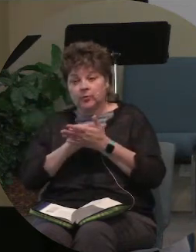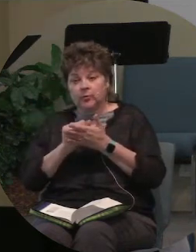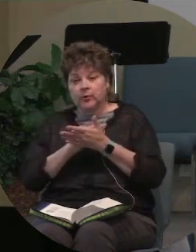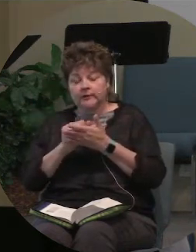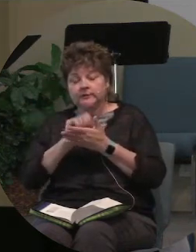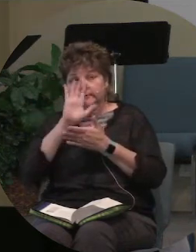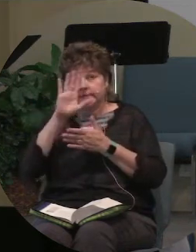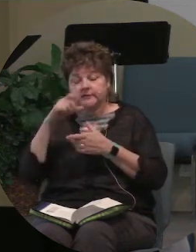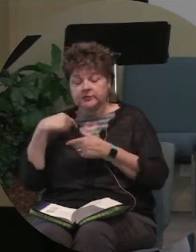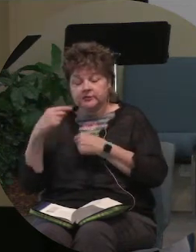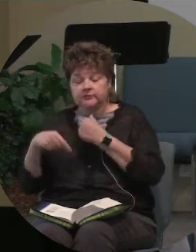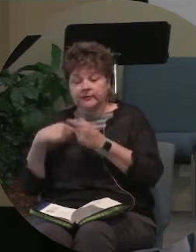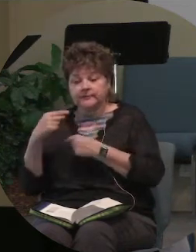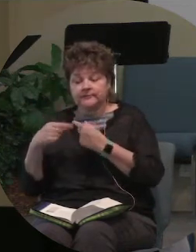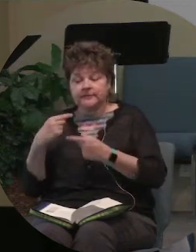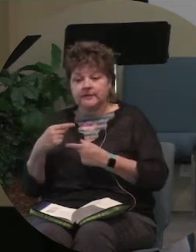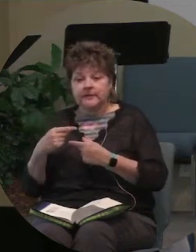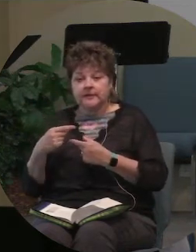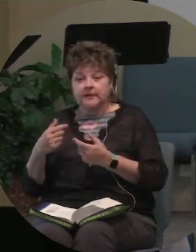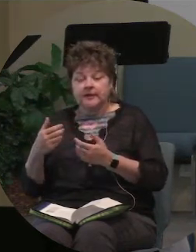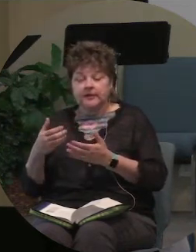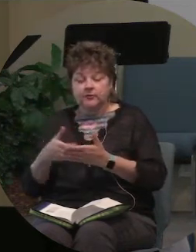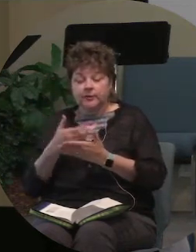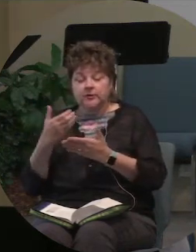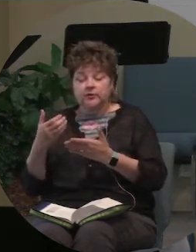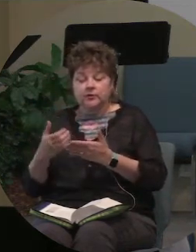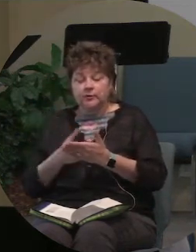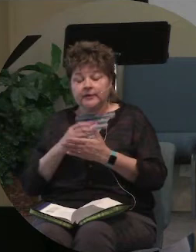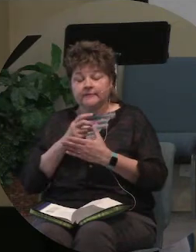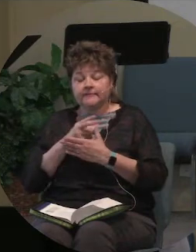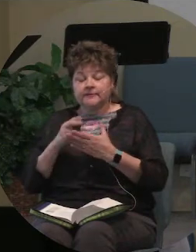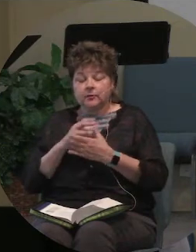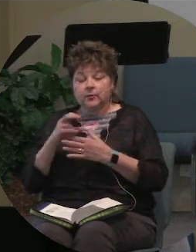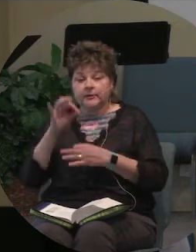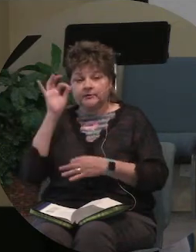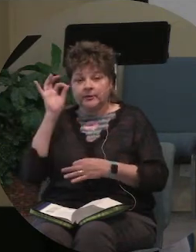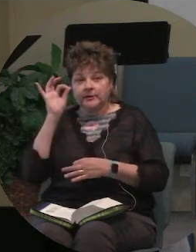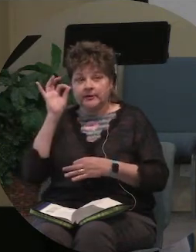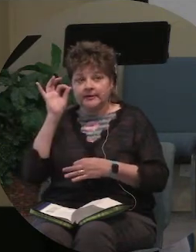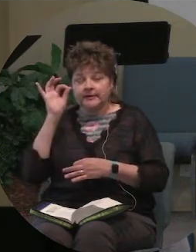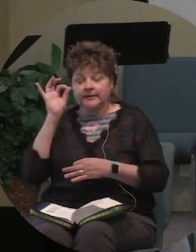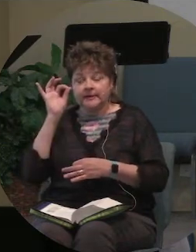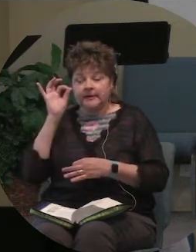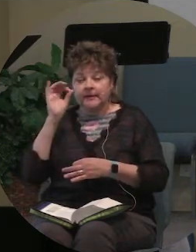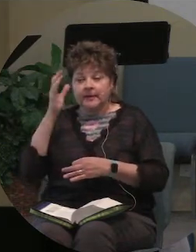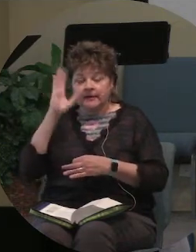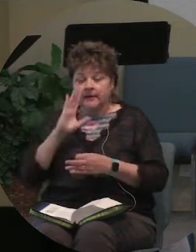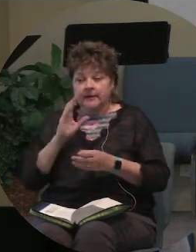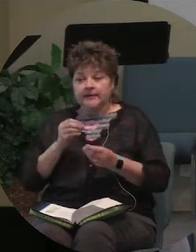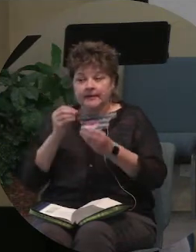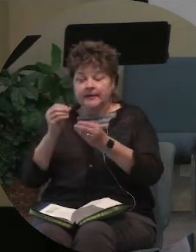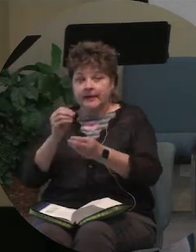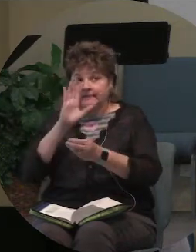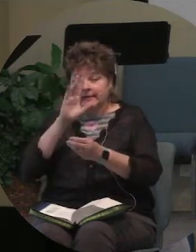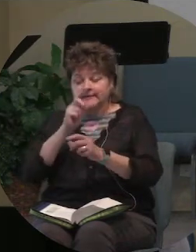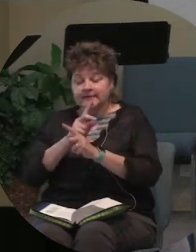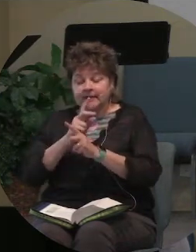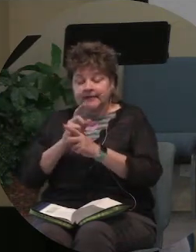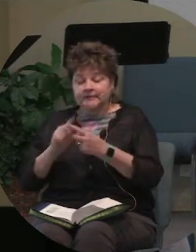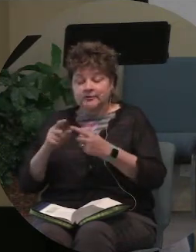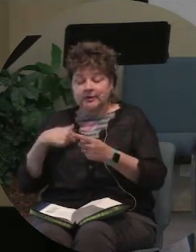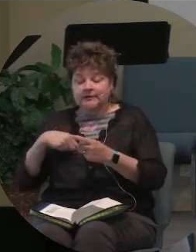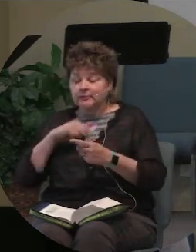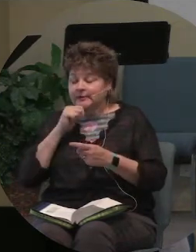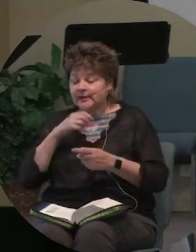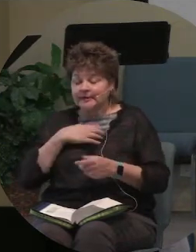Holy Spirit." See, God displayed his kindness to us. We didn't deserve it. We can't earn it.